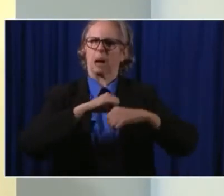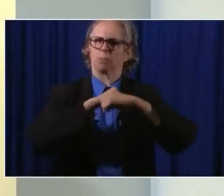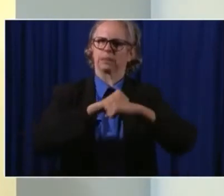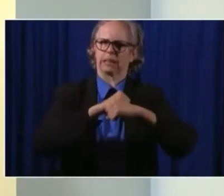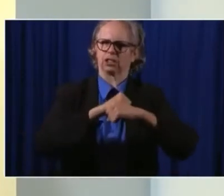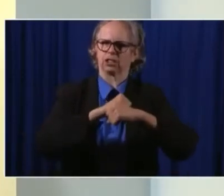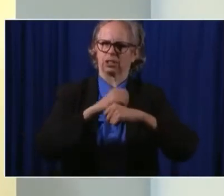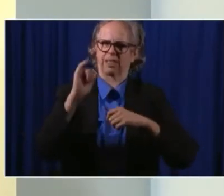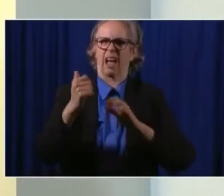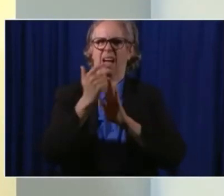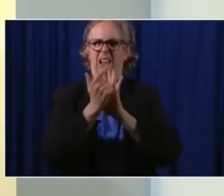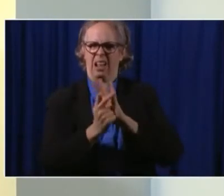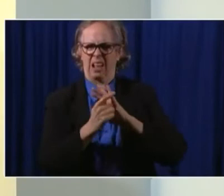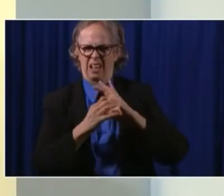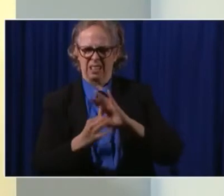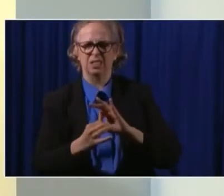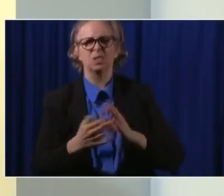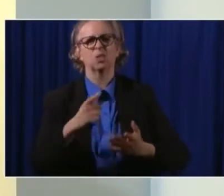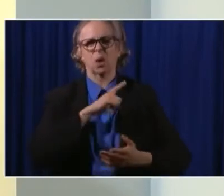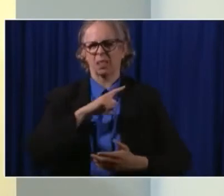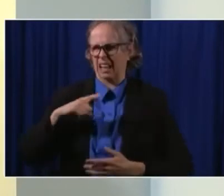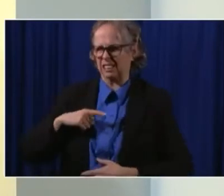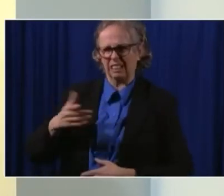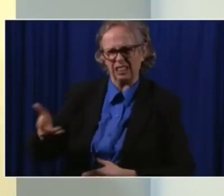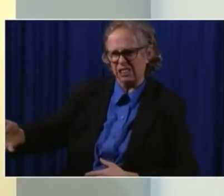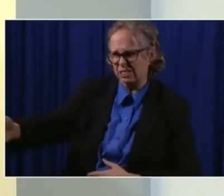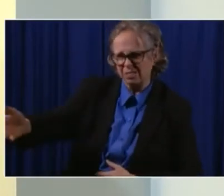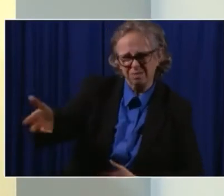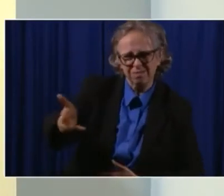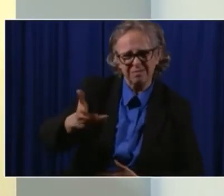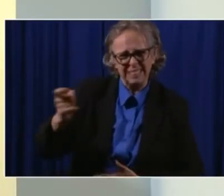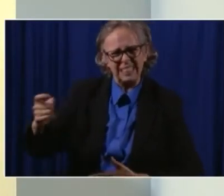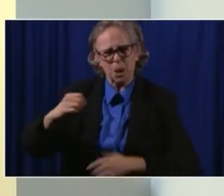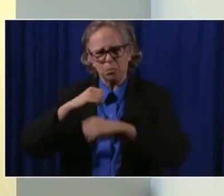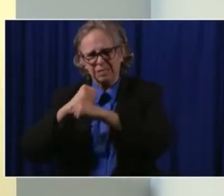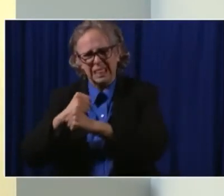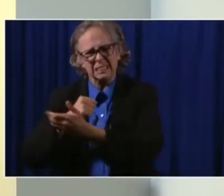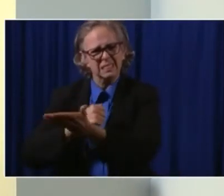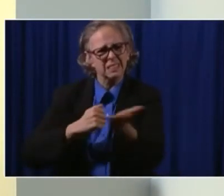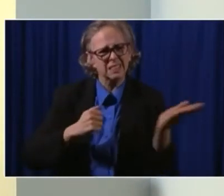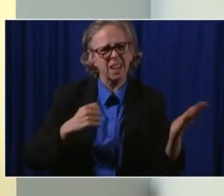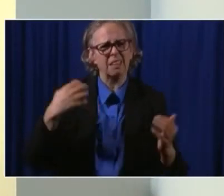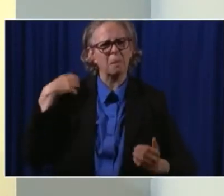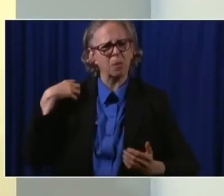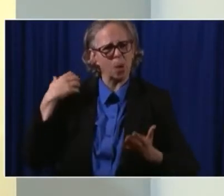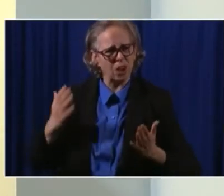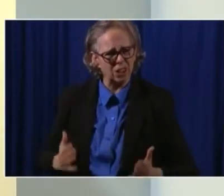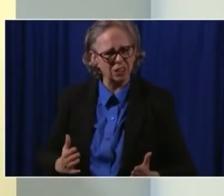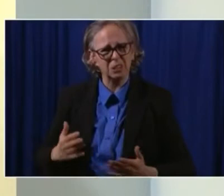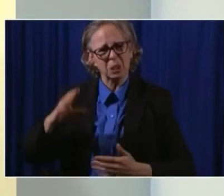let's face it, anytime you set a new set of regulations, that's going to potentially create